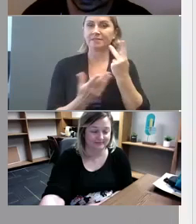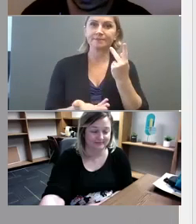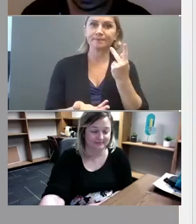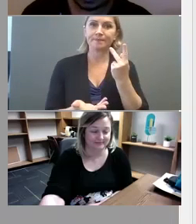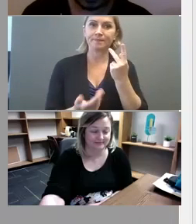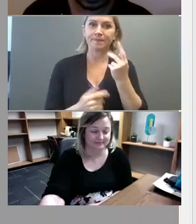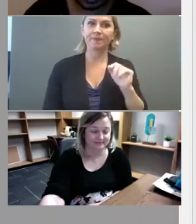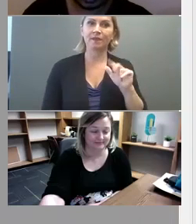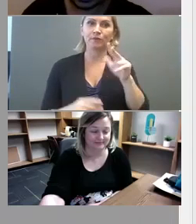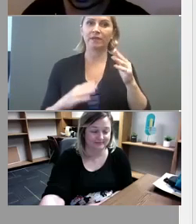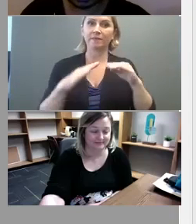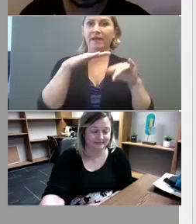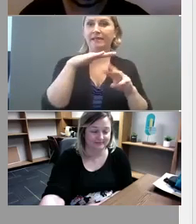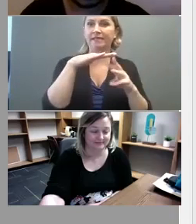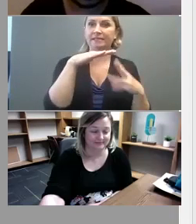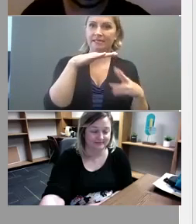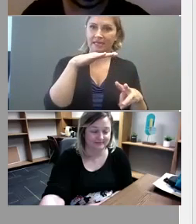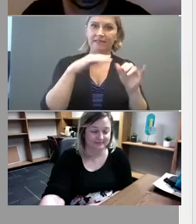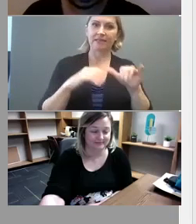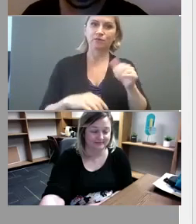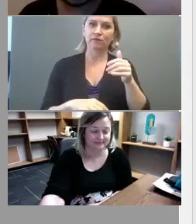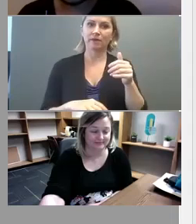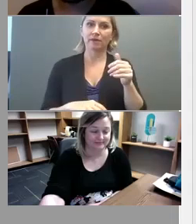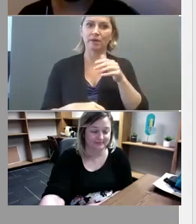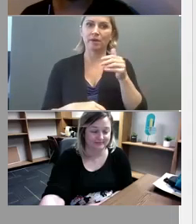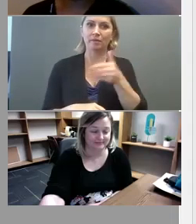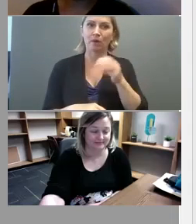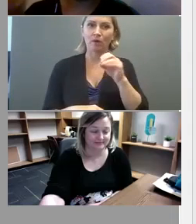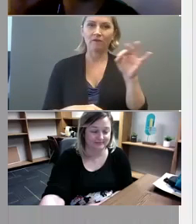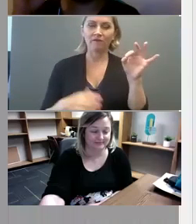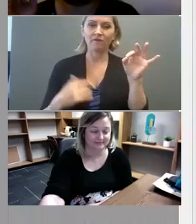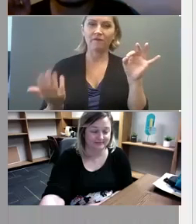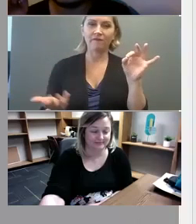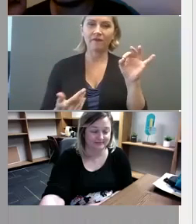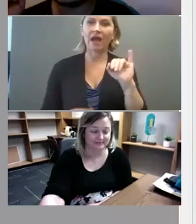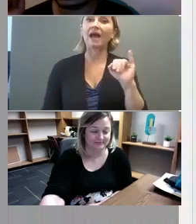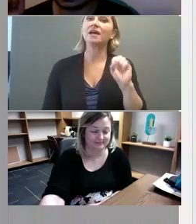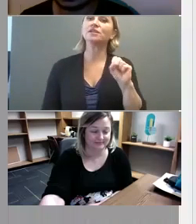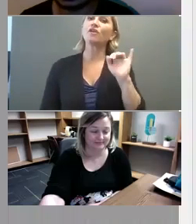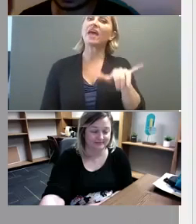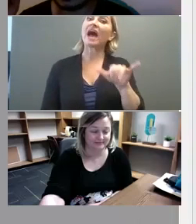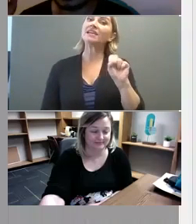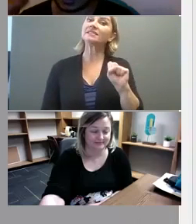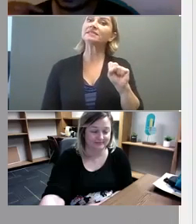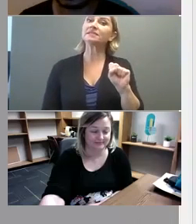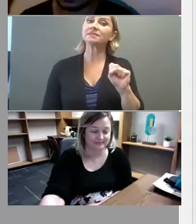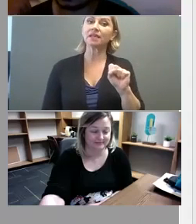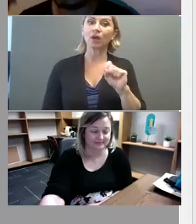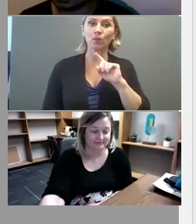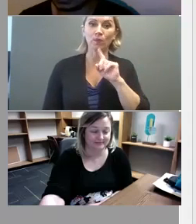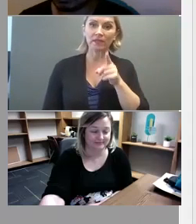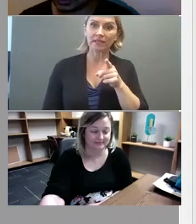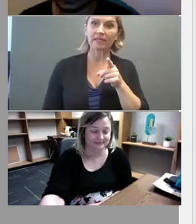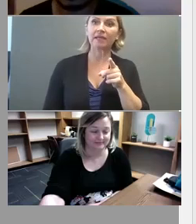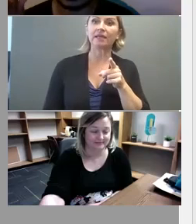3 by 16 raised to the power of I. Now this is essentially a